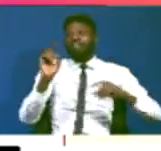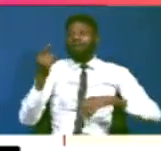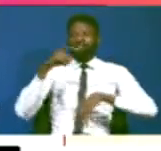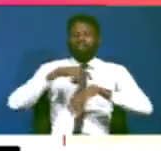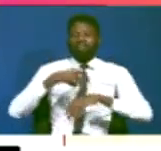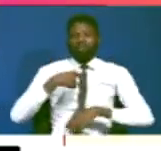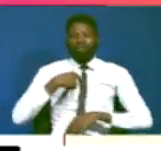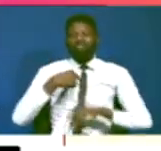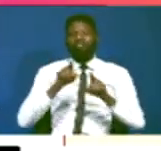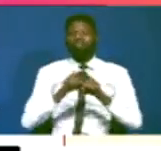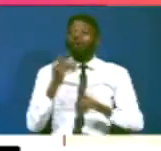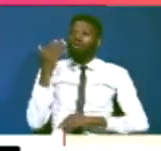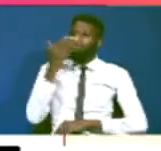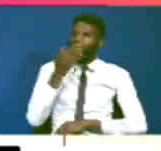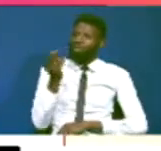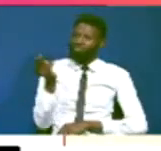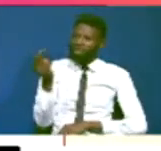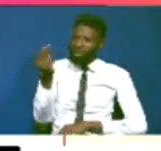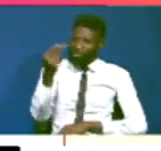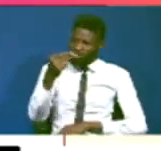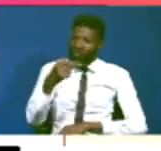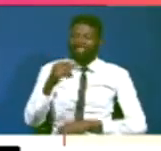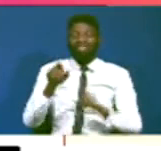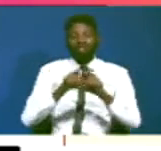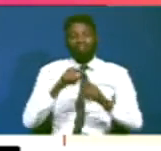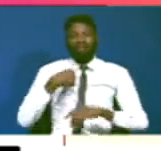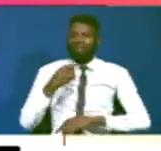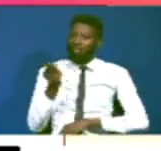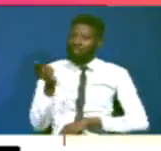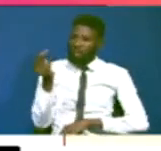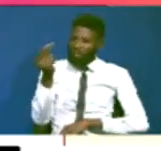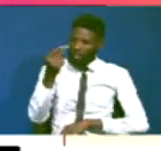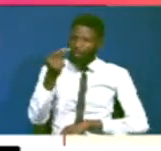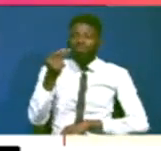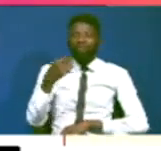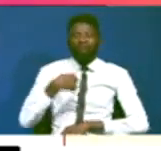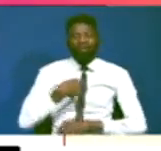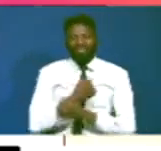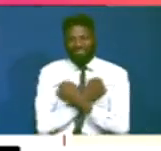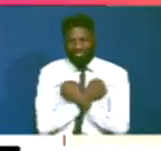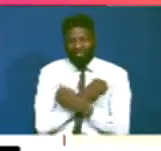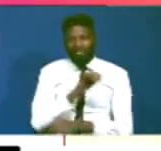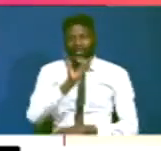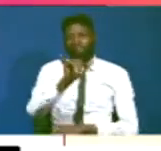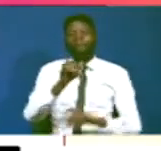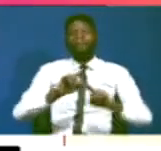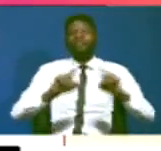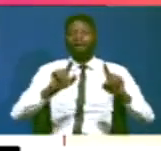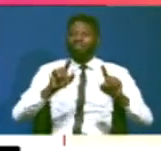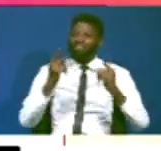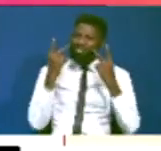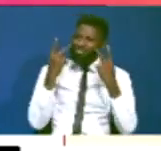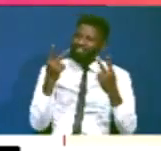painting. So it was even though I painted, and that was my love, but I found it a fresh